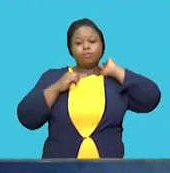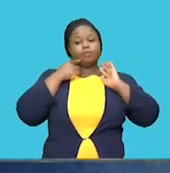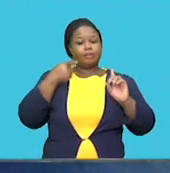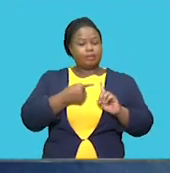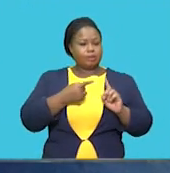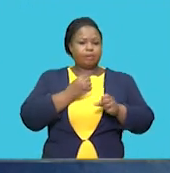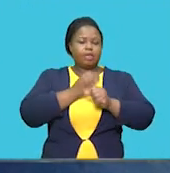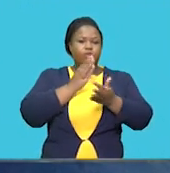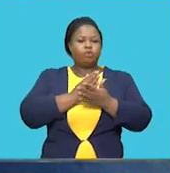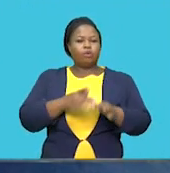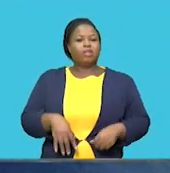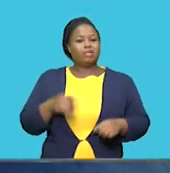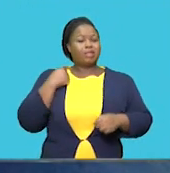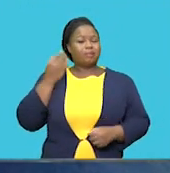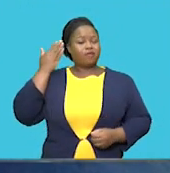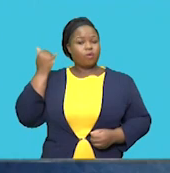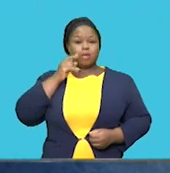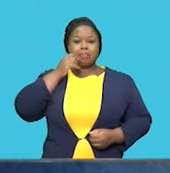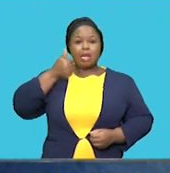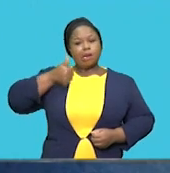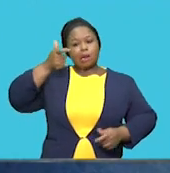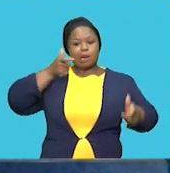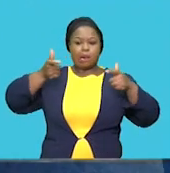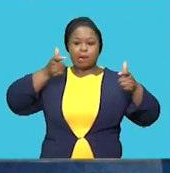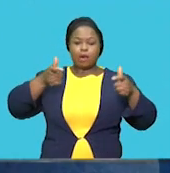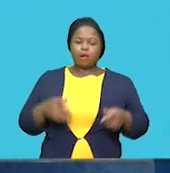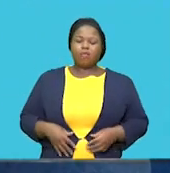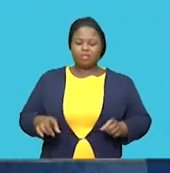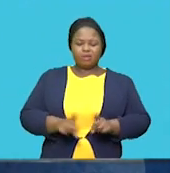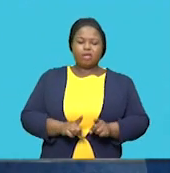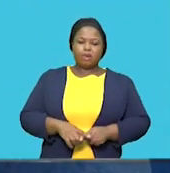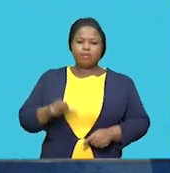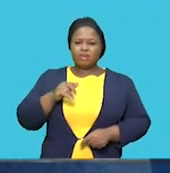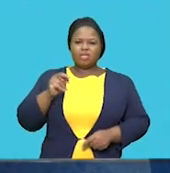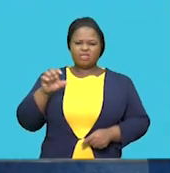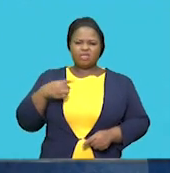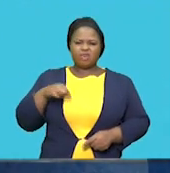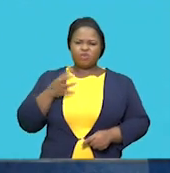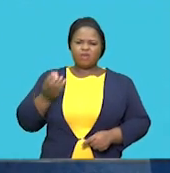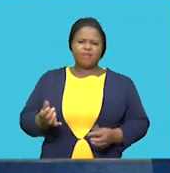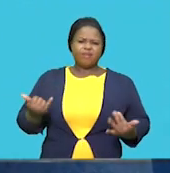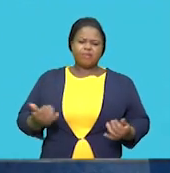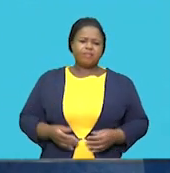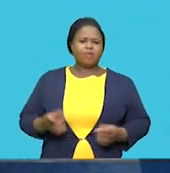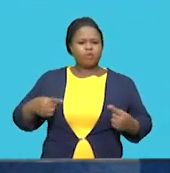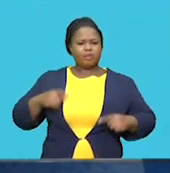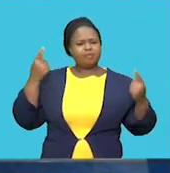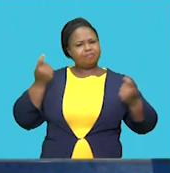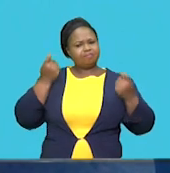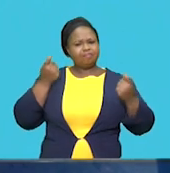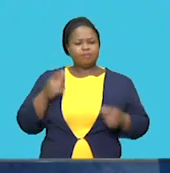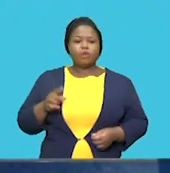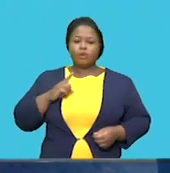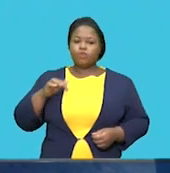break down the doors of patriarchy, even in the very same ANC that we have even today. That's why we always celebrate her,